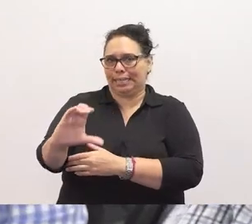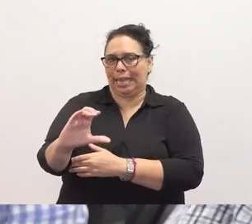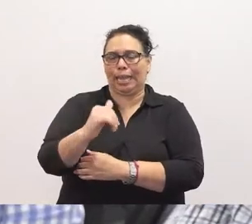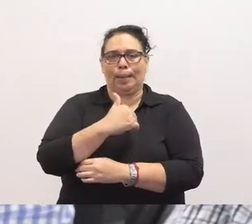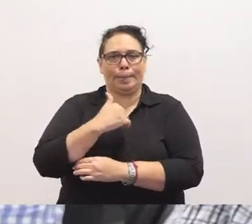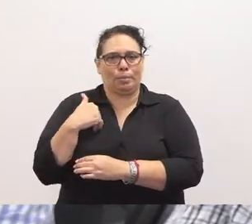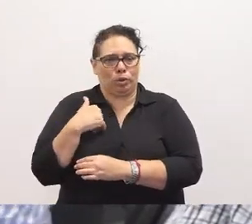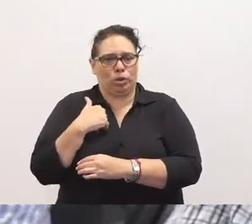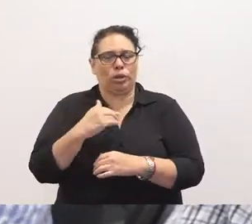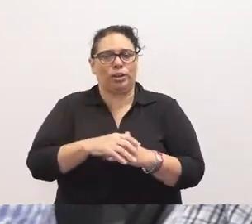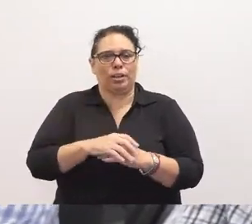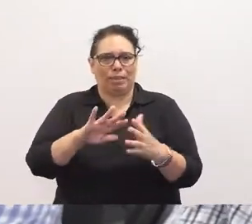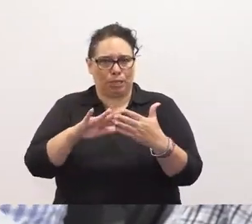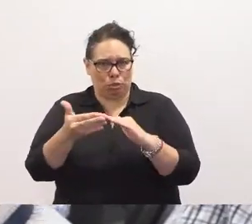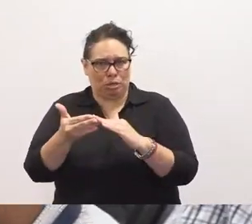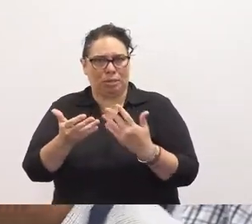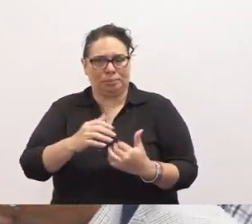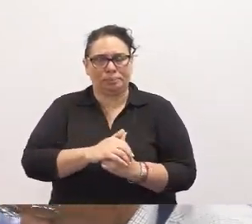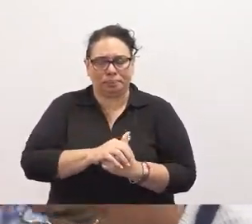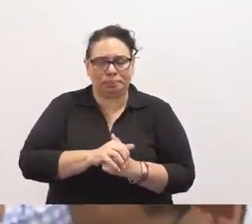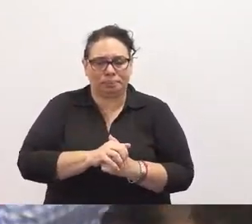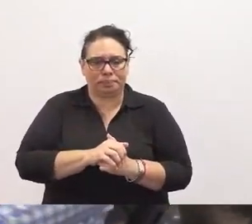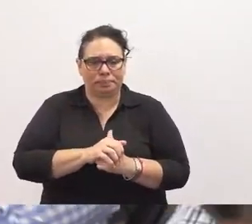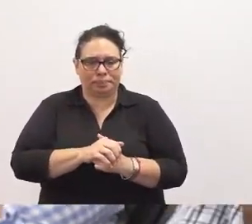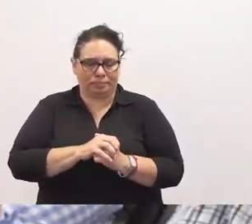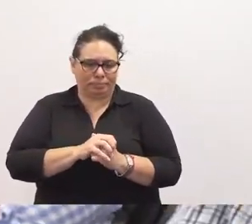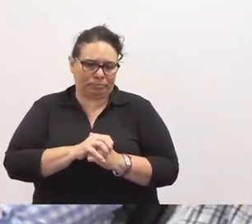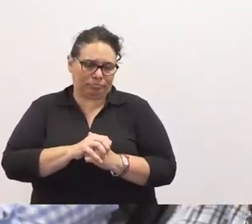member of the community.